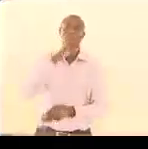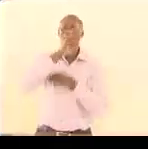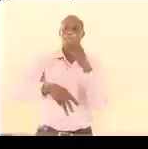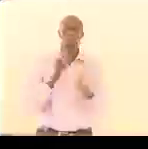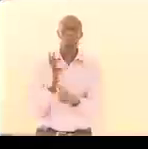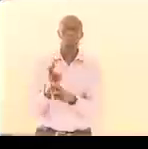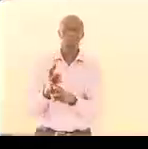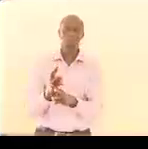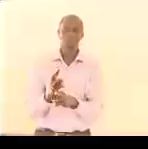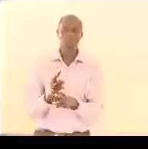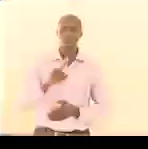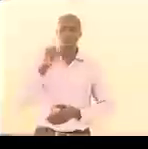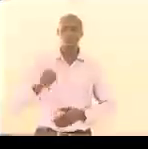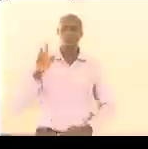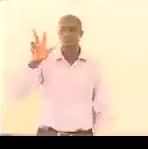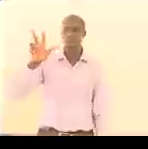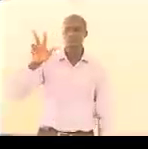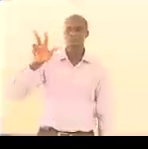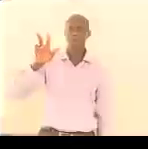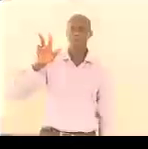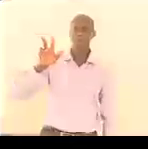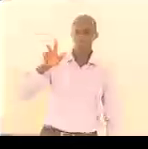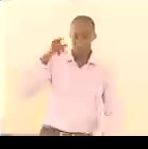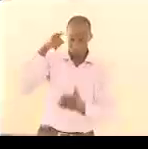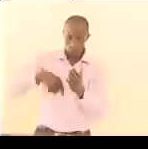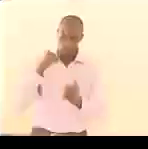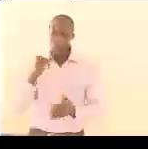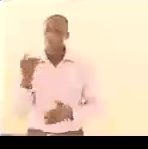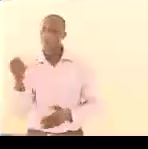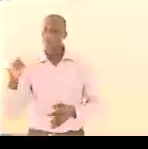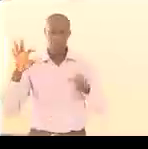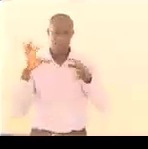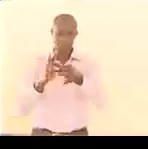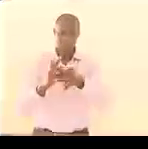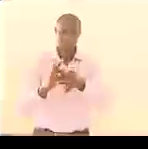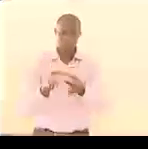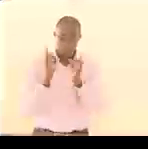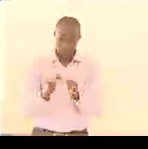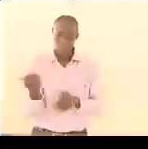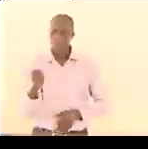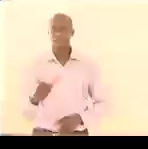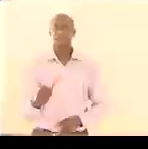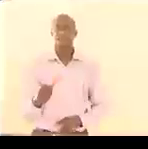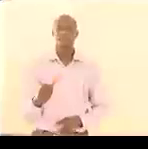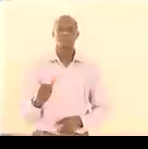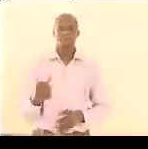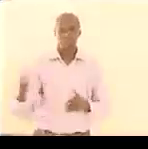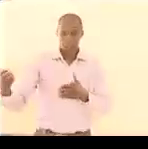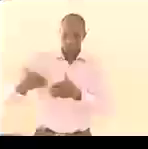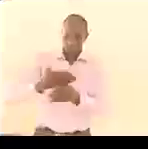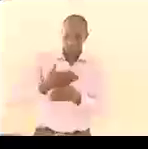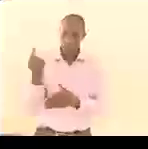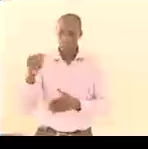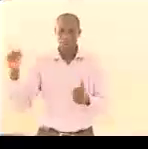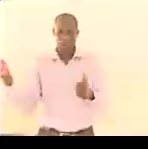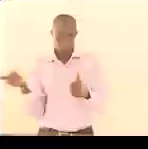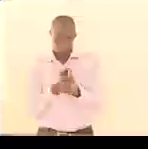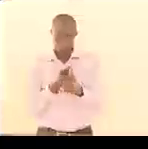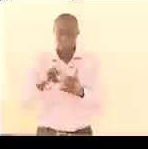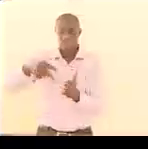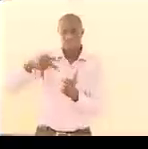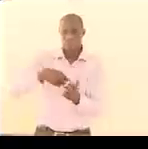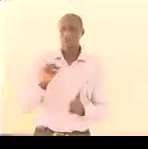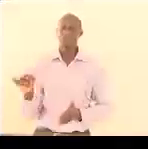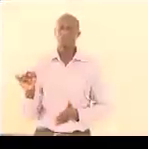overcome the world? Question 3. What is the link, if any, between the